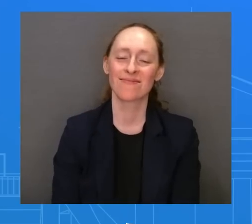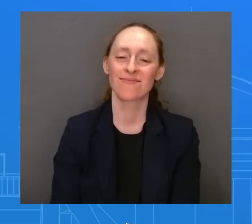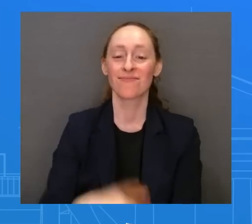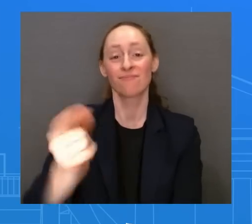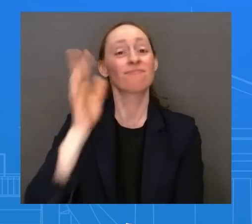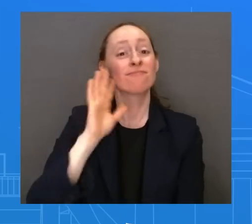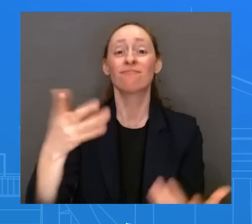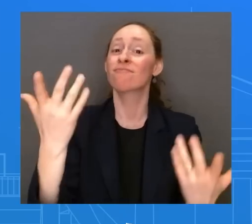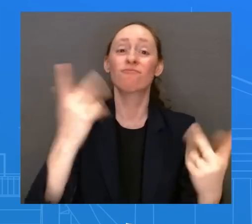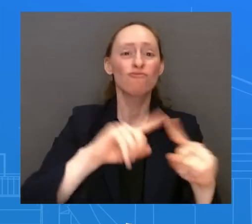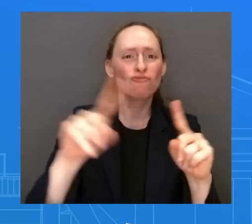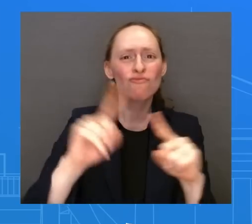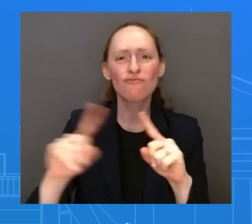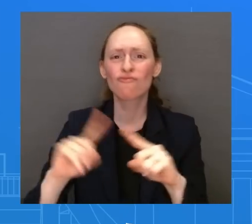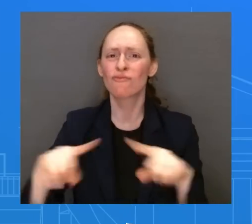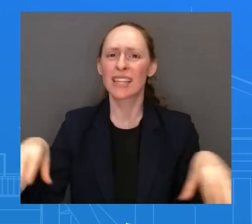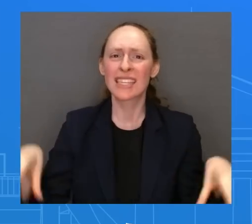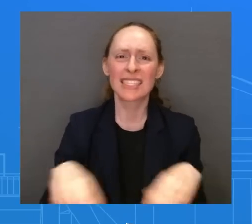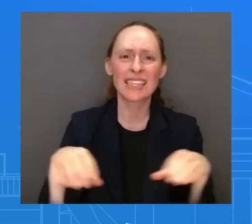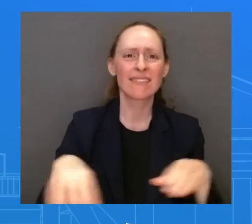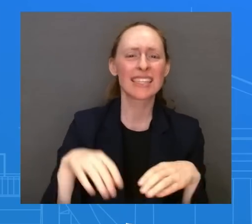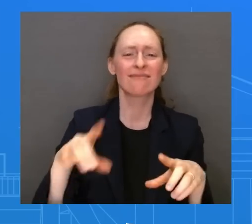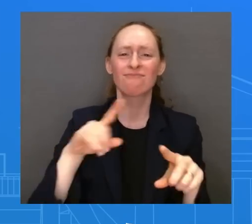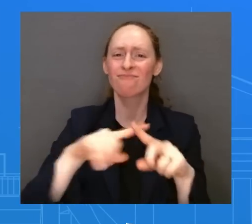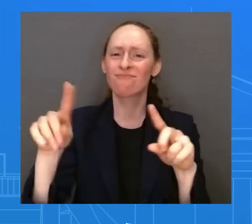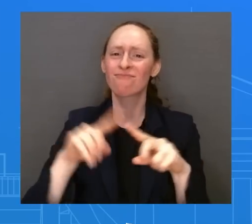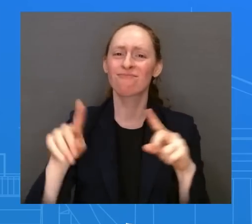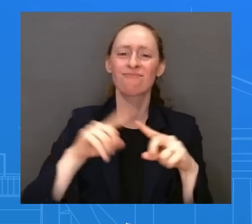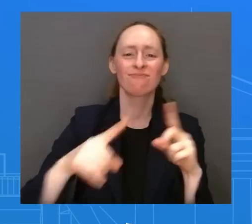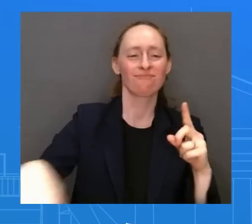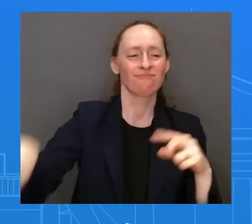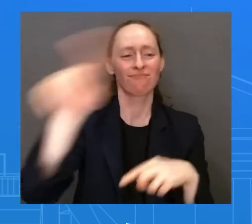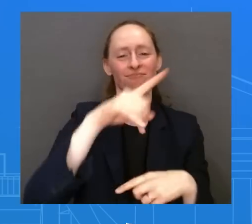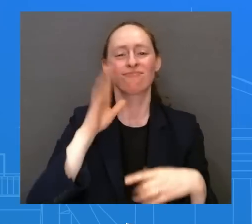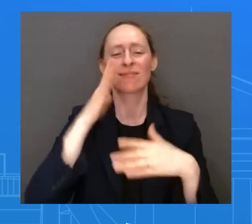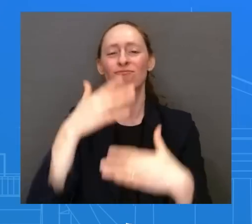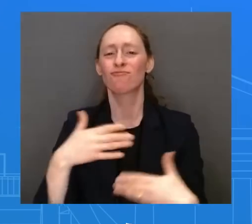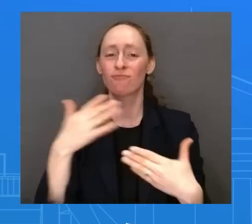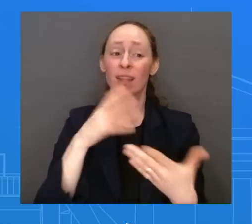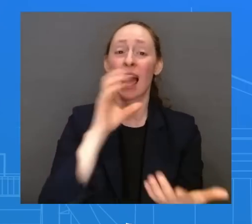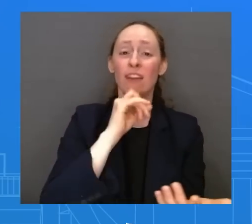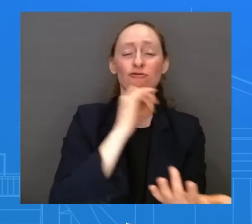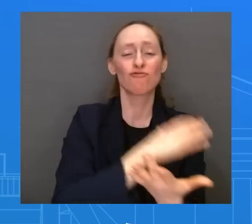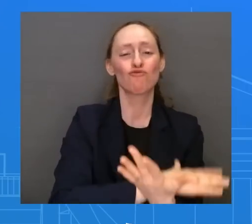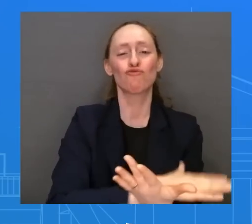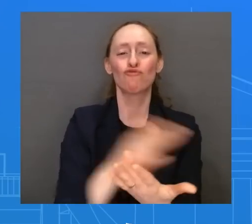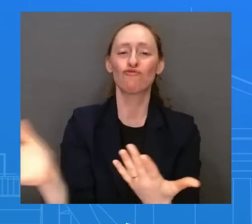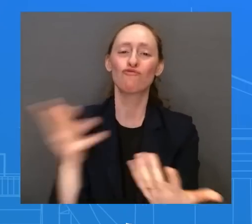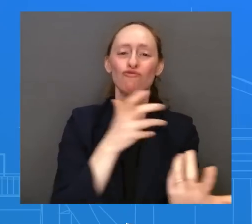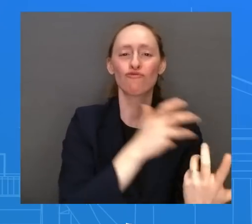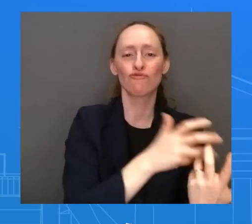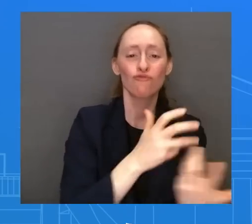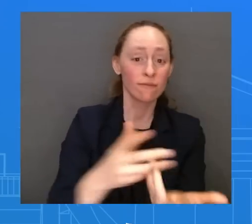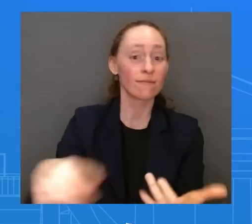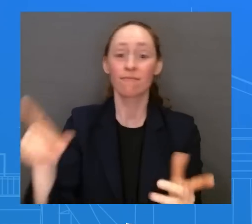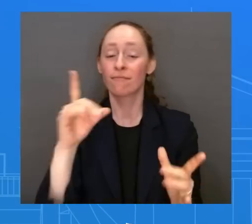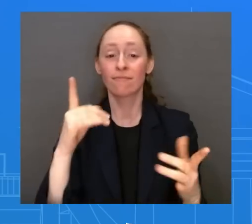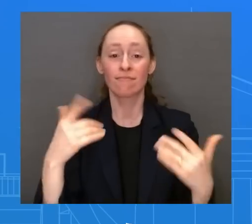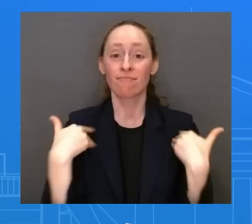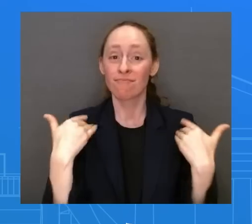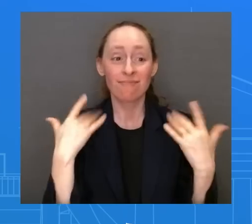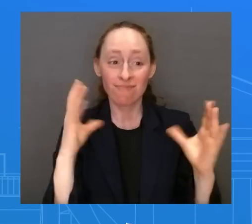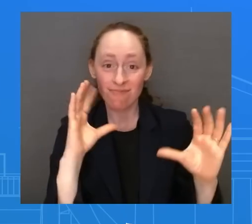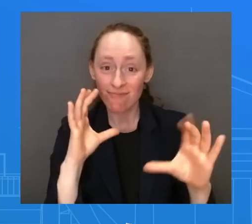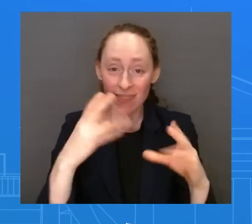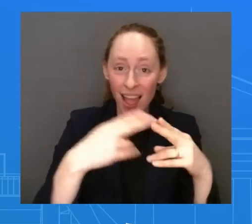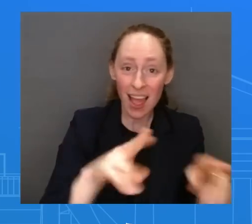in addition the time-honored traditions of rolling and hunting eggs this year's White House Easter Egg education role